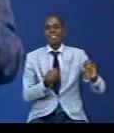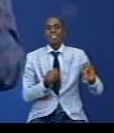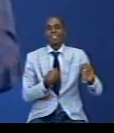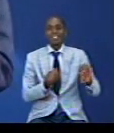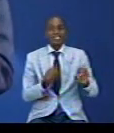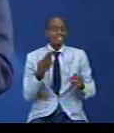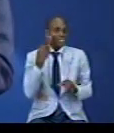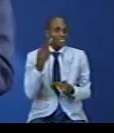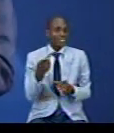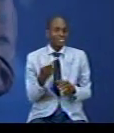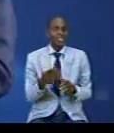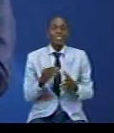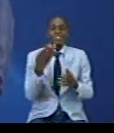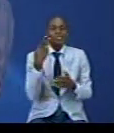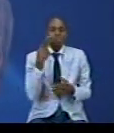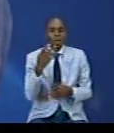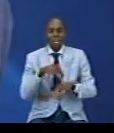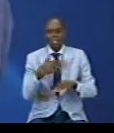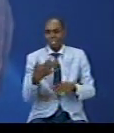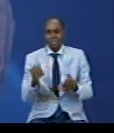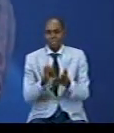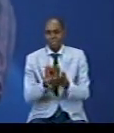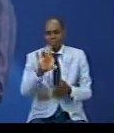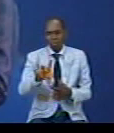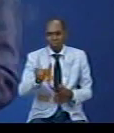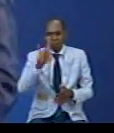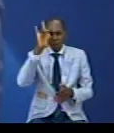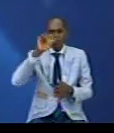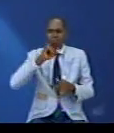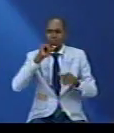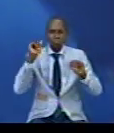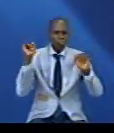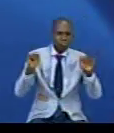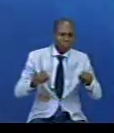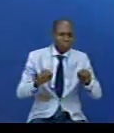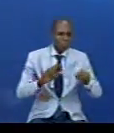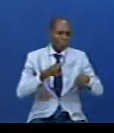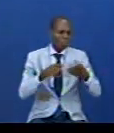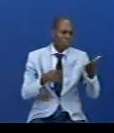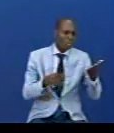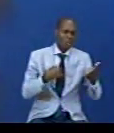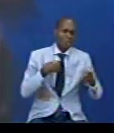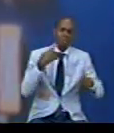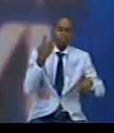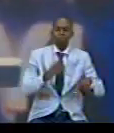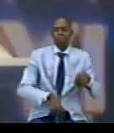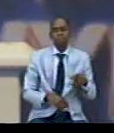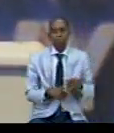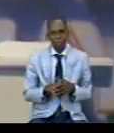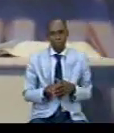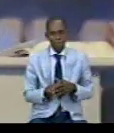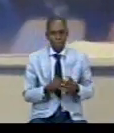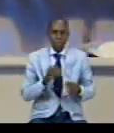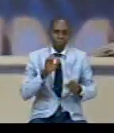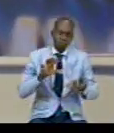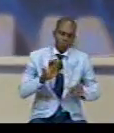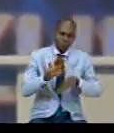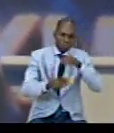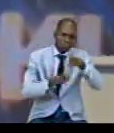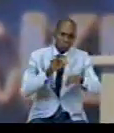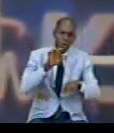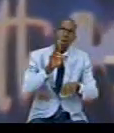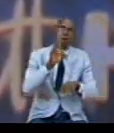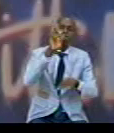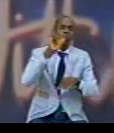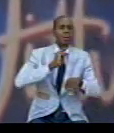you have found impossible in your life. Go here, I cannot. Climb up, I